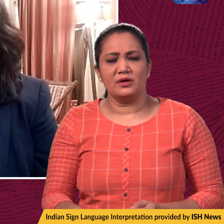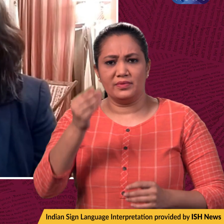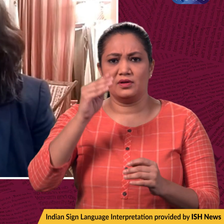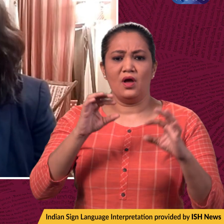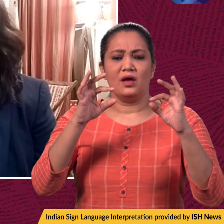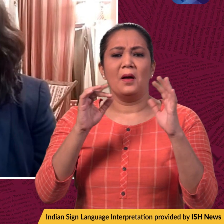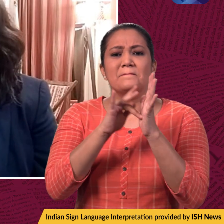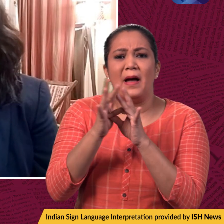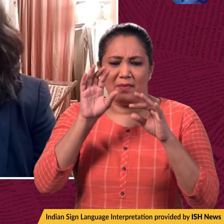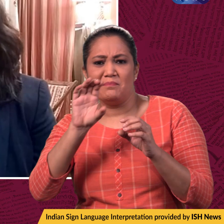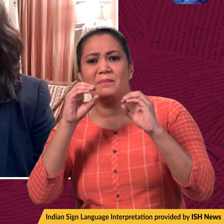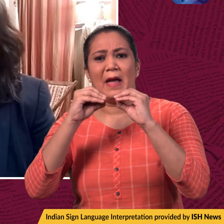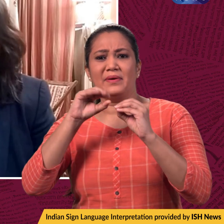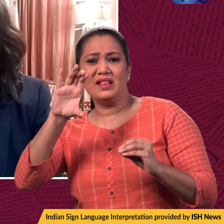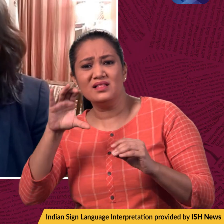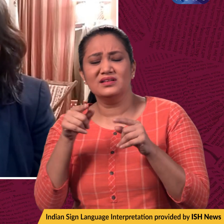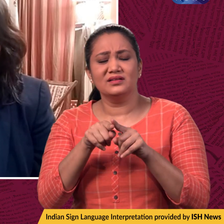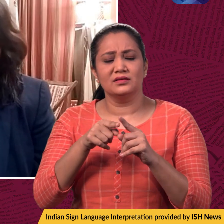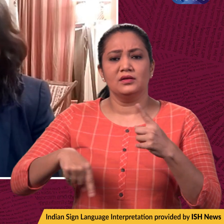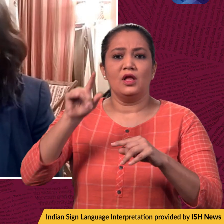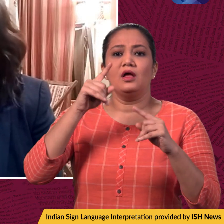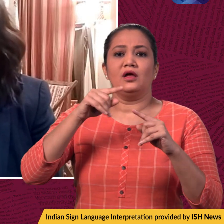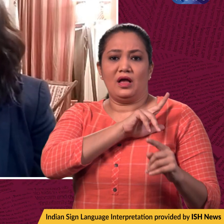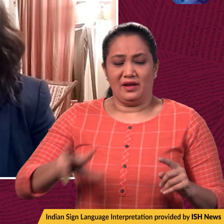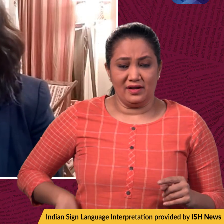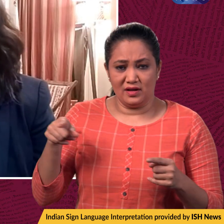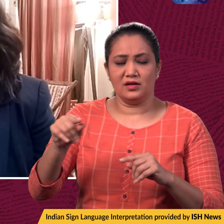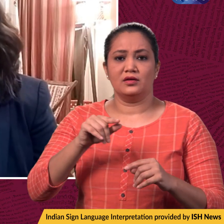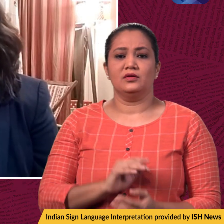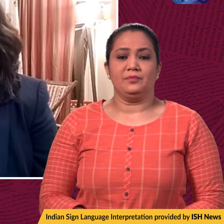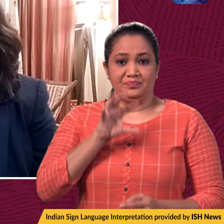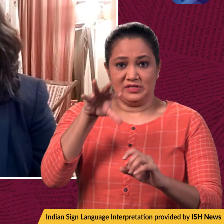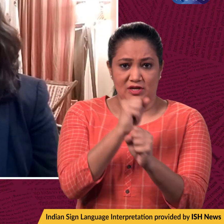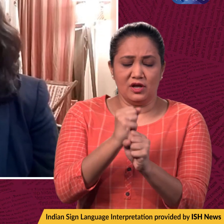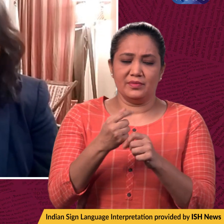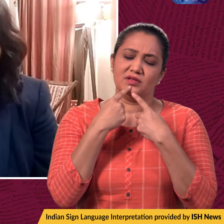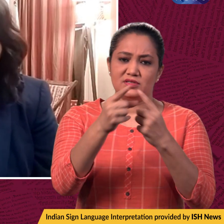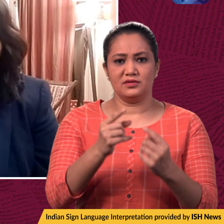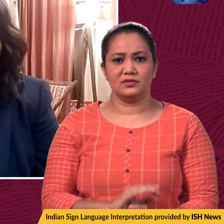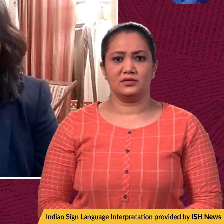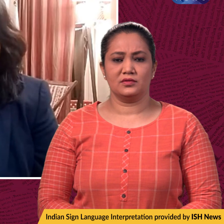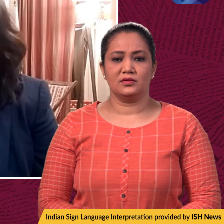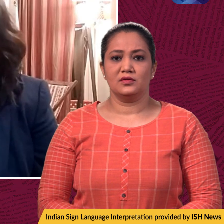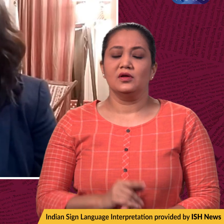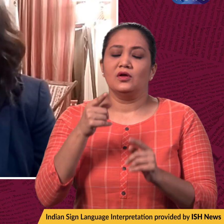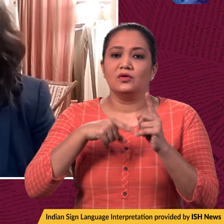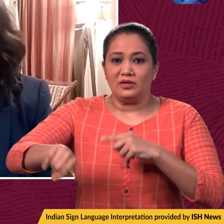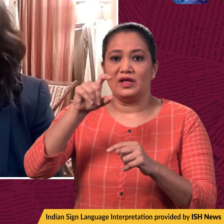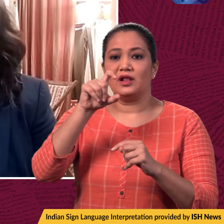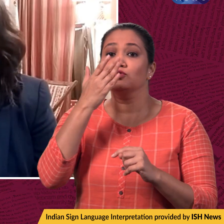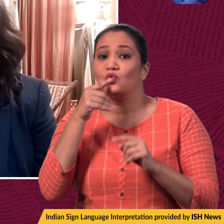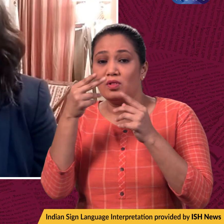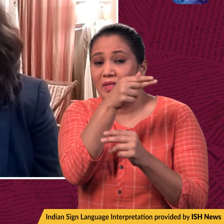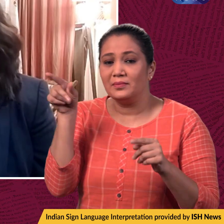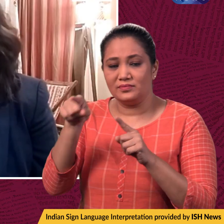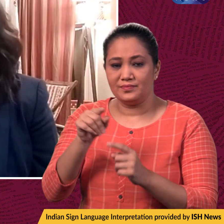the Bible row that's taking place in the state of Karnataka, the state government has issued a notice to Clarence High School